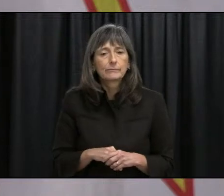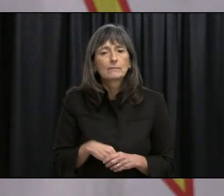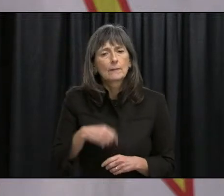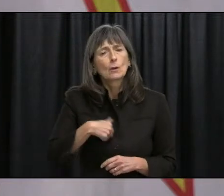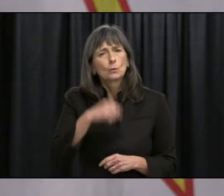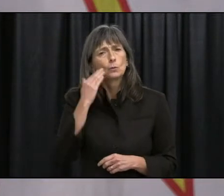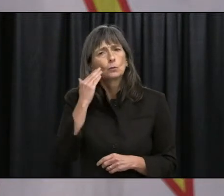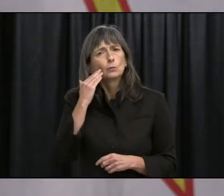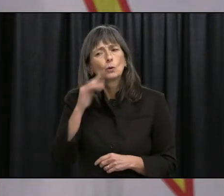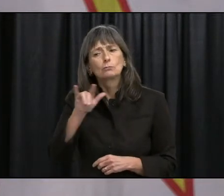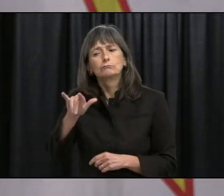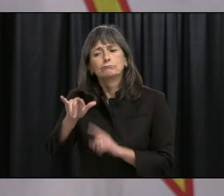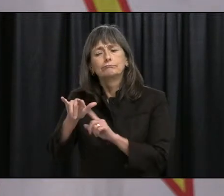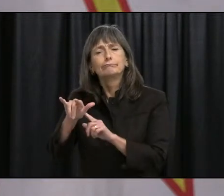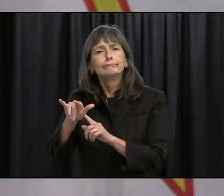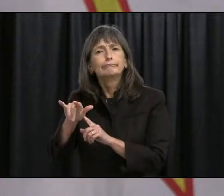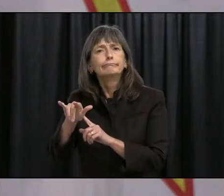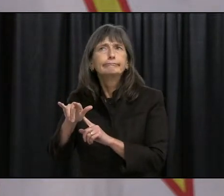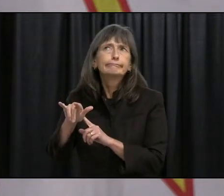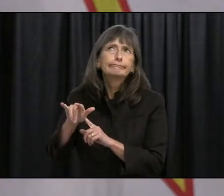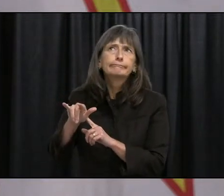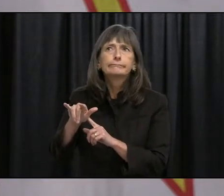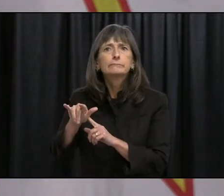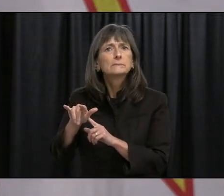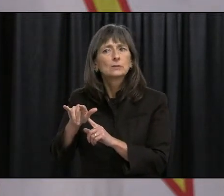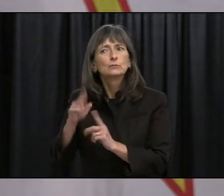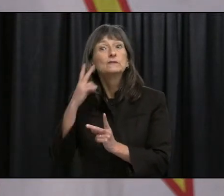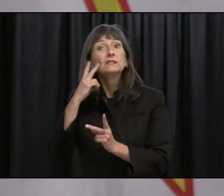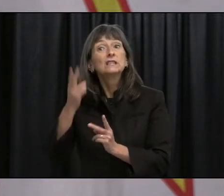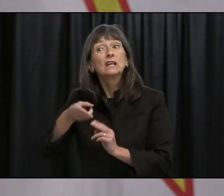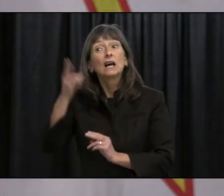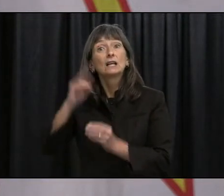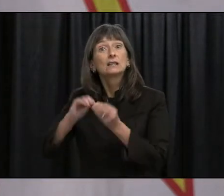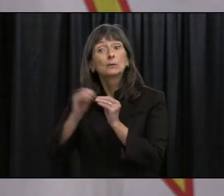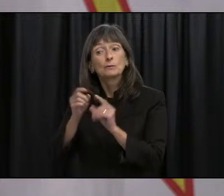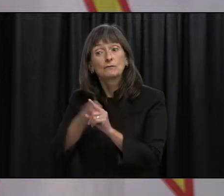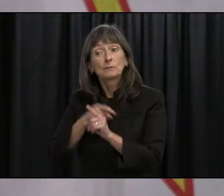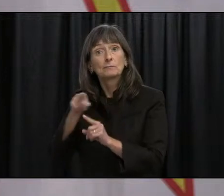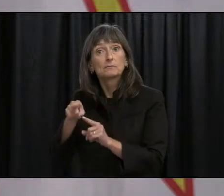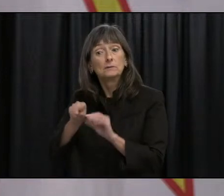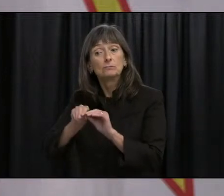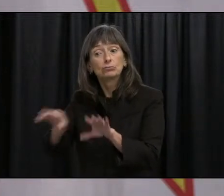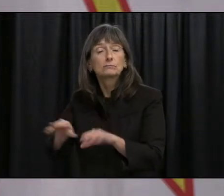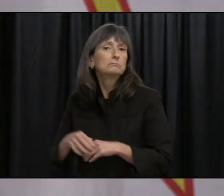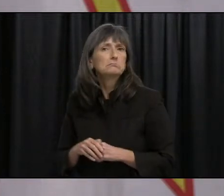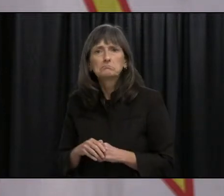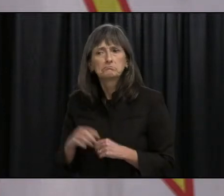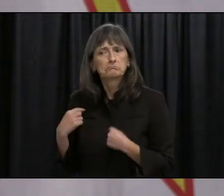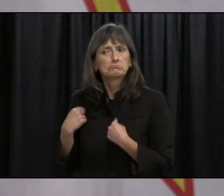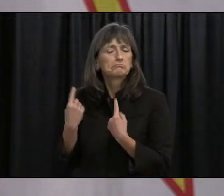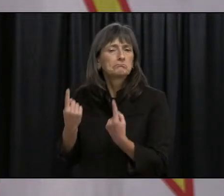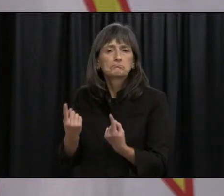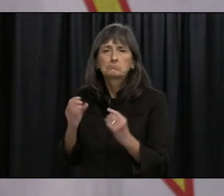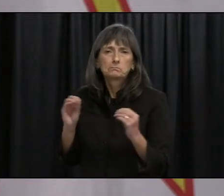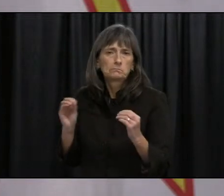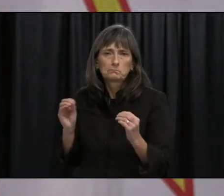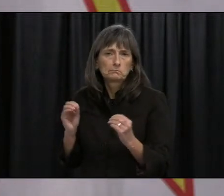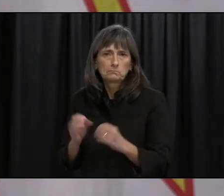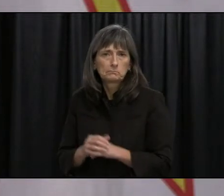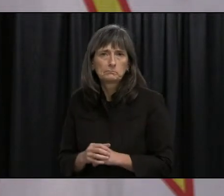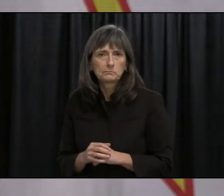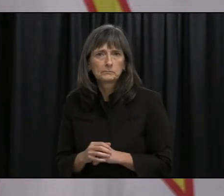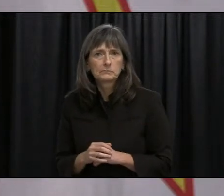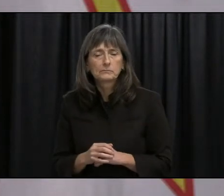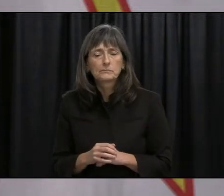lower on airplanes, or not lower, but we haven't seen a whole lot of cases that have resulted from airline